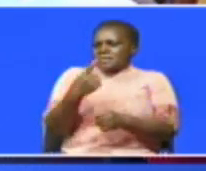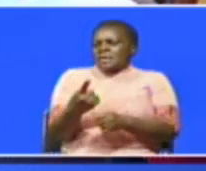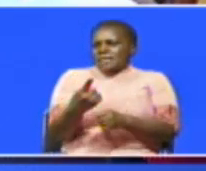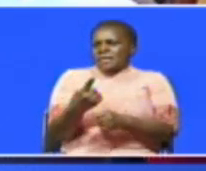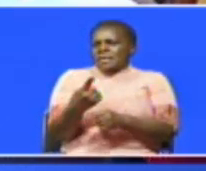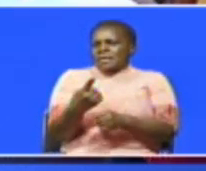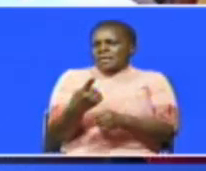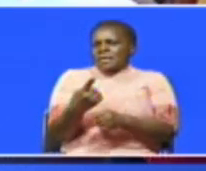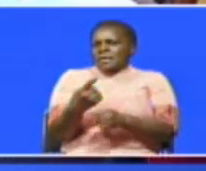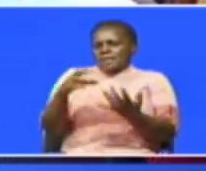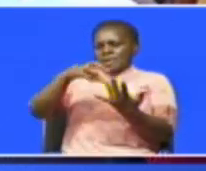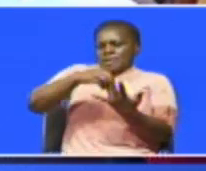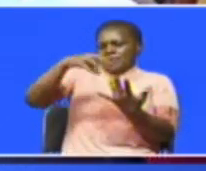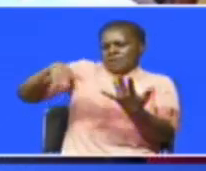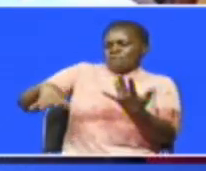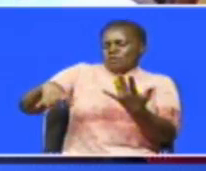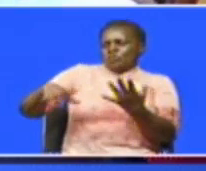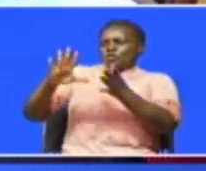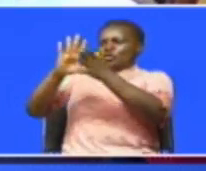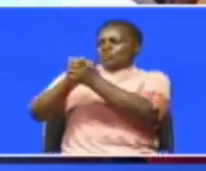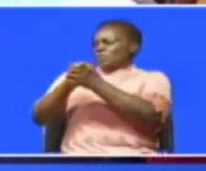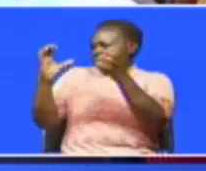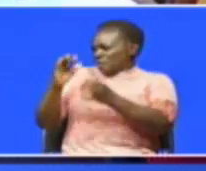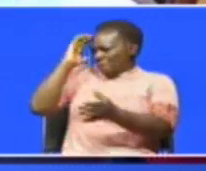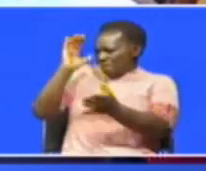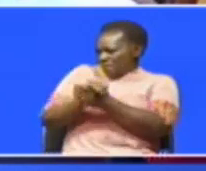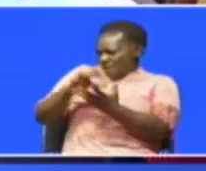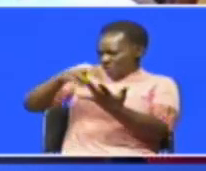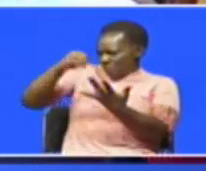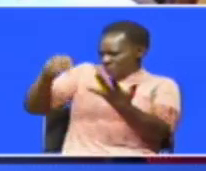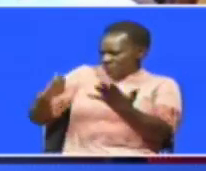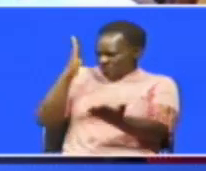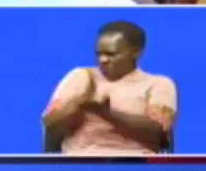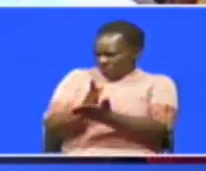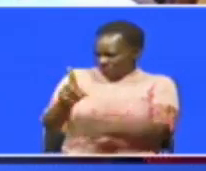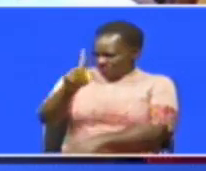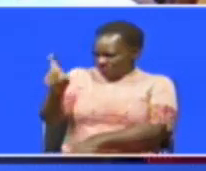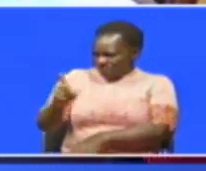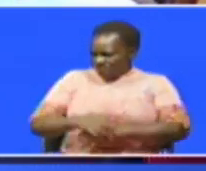phrase divorce proceedings of the Jubilee Party. Do you believe that is indeed what they are?